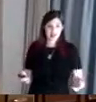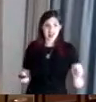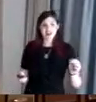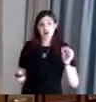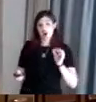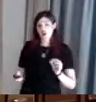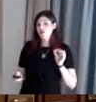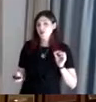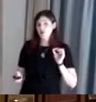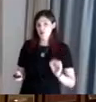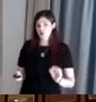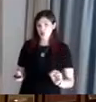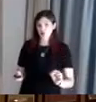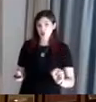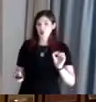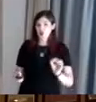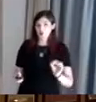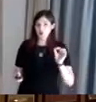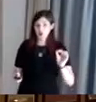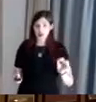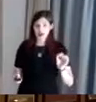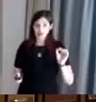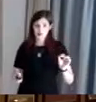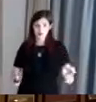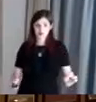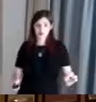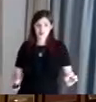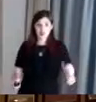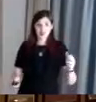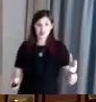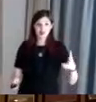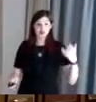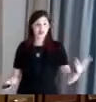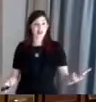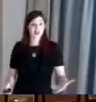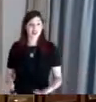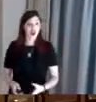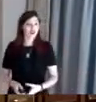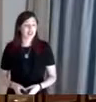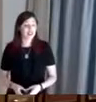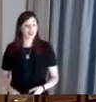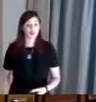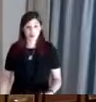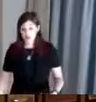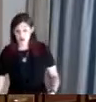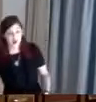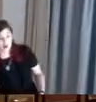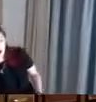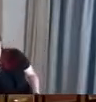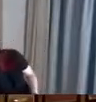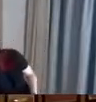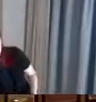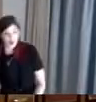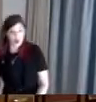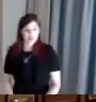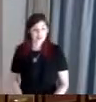places, had all of their computers used for mining cryptocurrencies. So that's when people actually logged into the